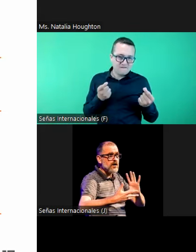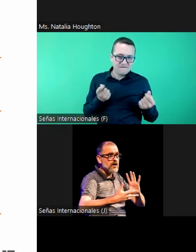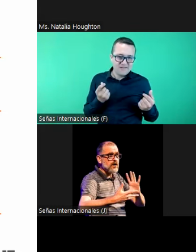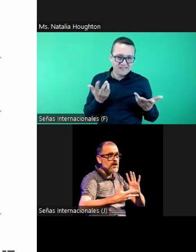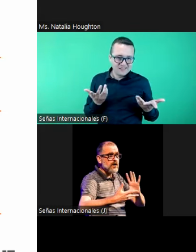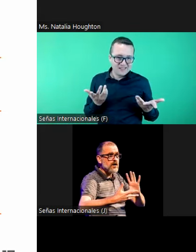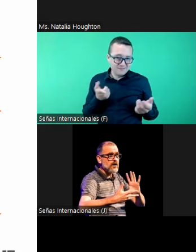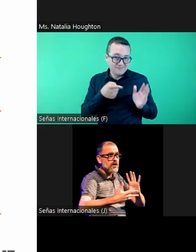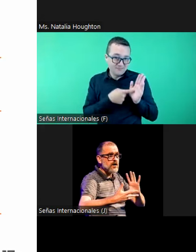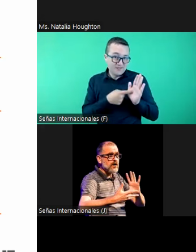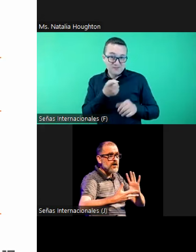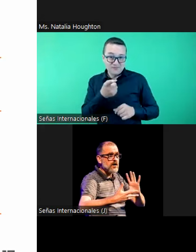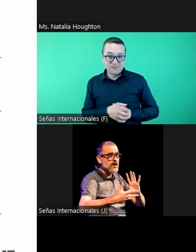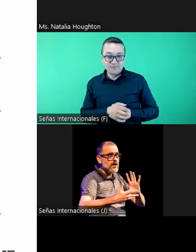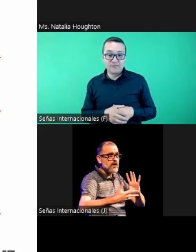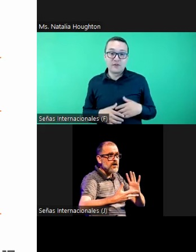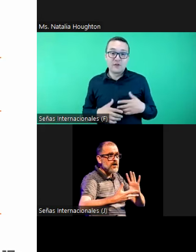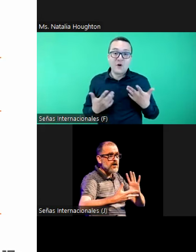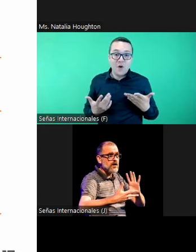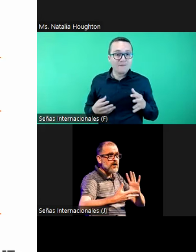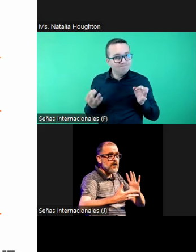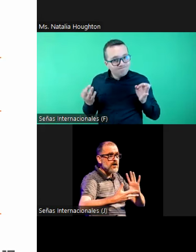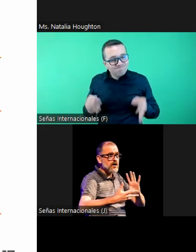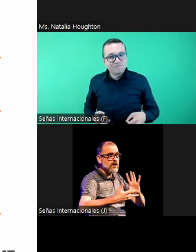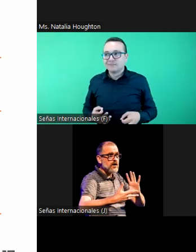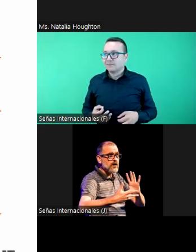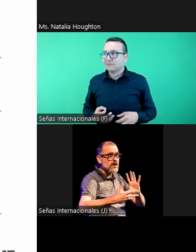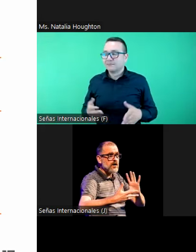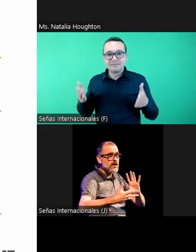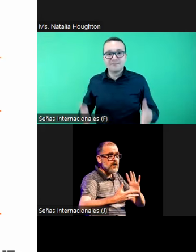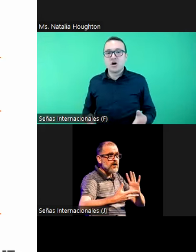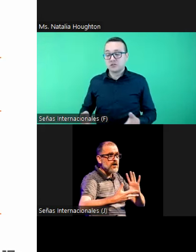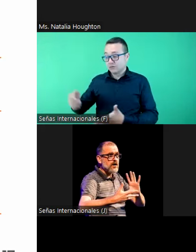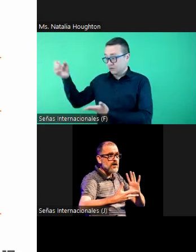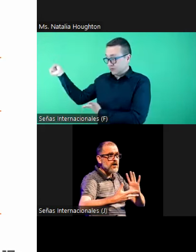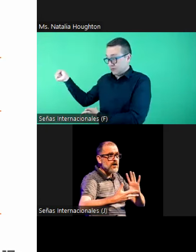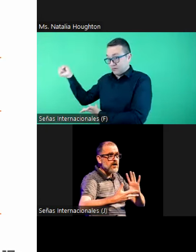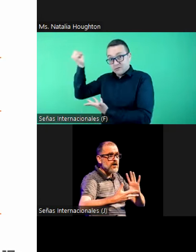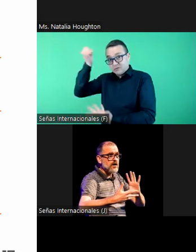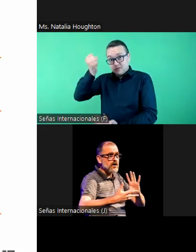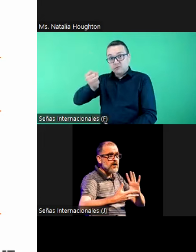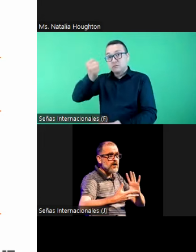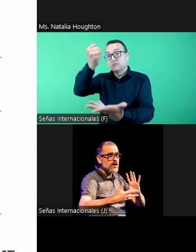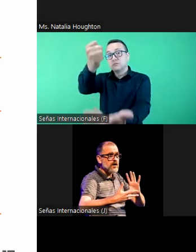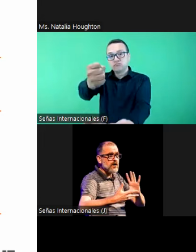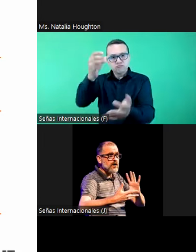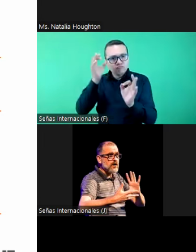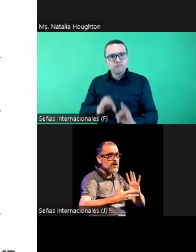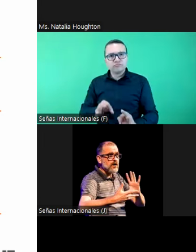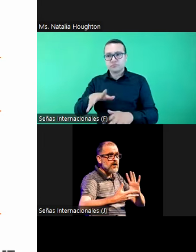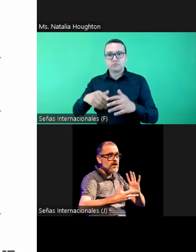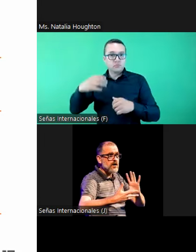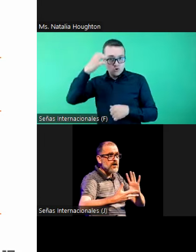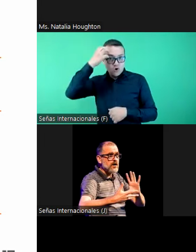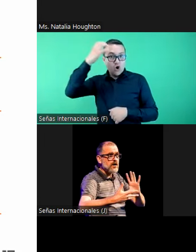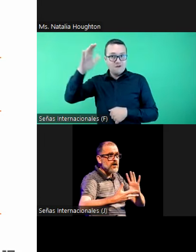And there's also the need to go into depth in the assignation of resources and